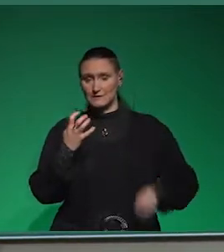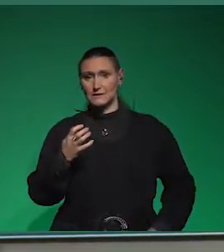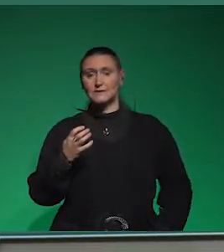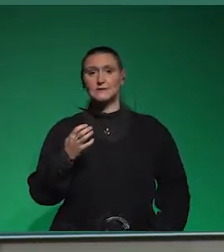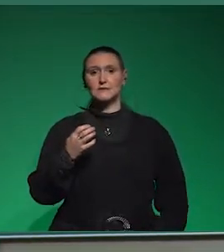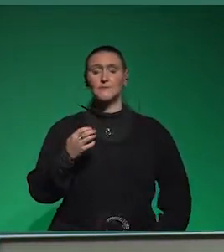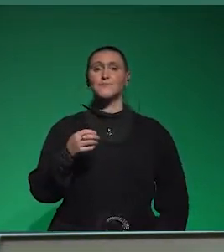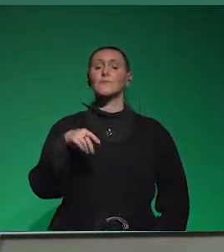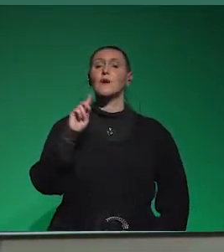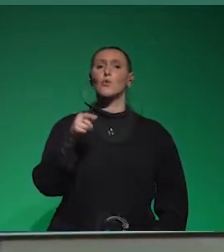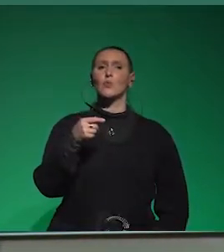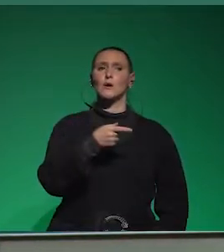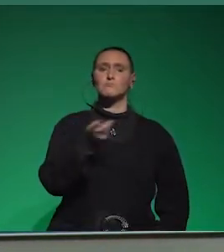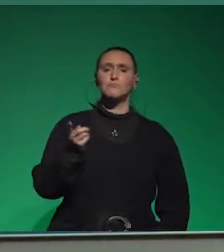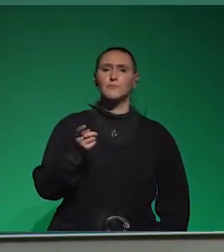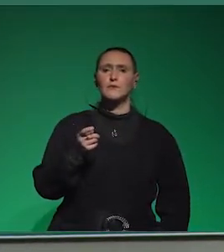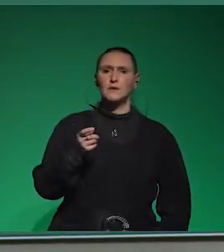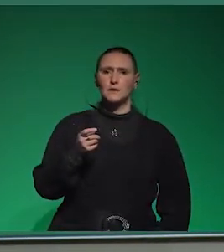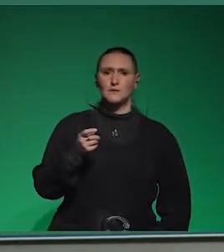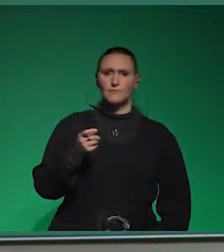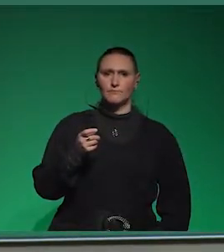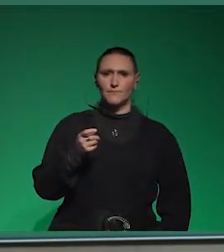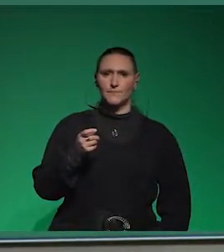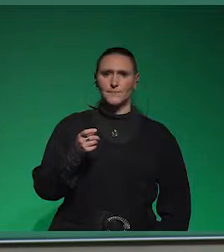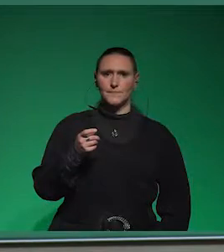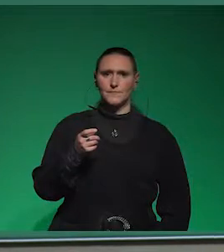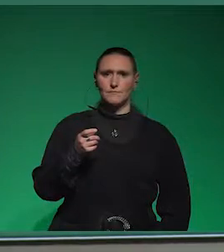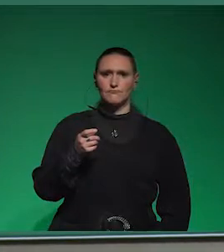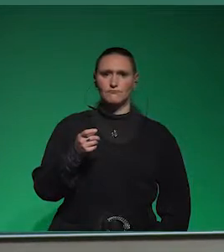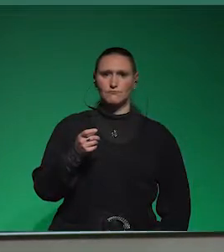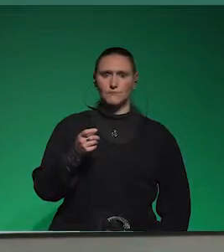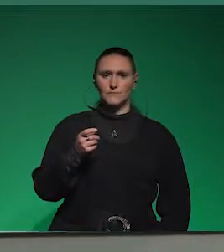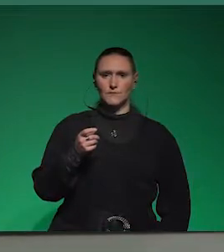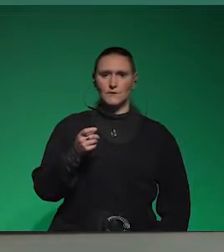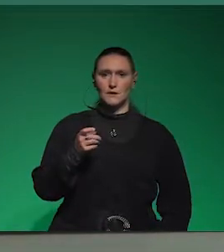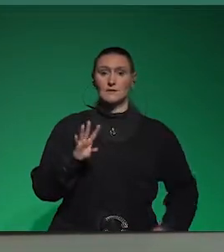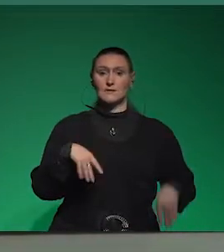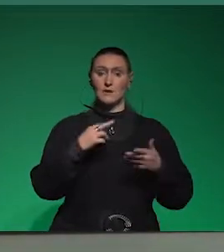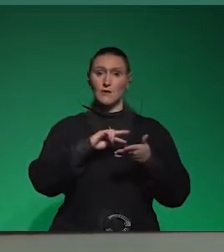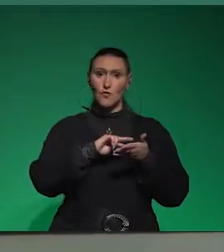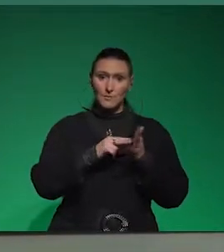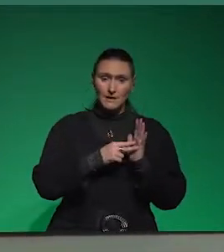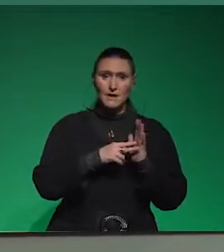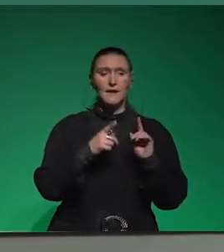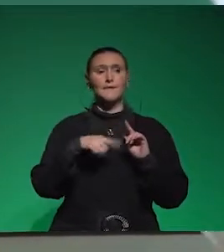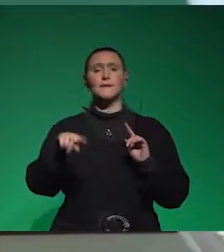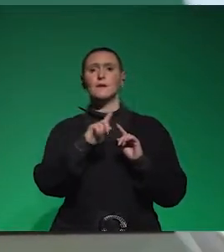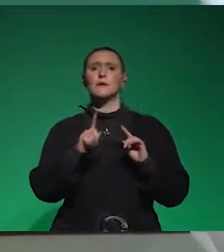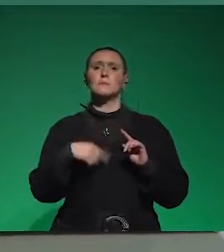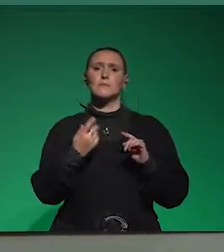have prepared a presentation for us today with the title Ecological